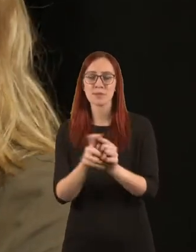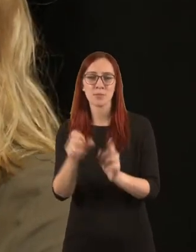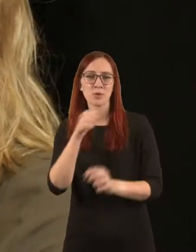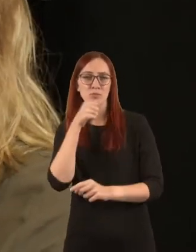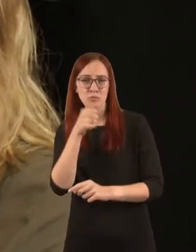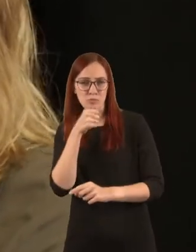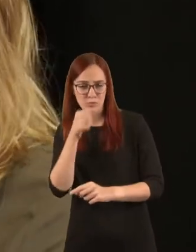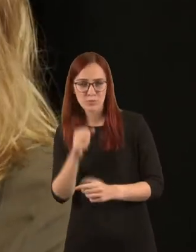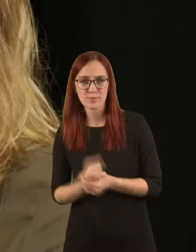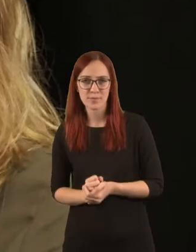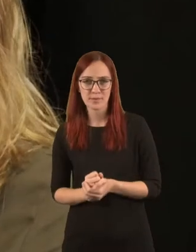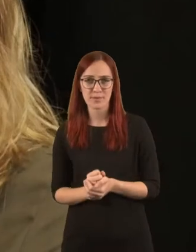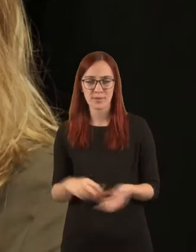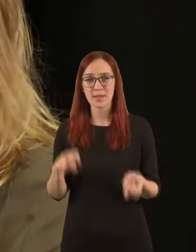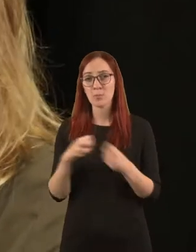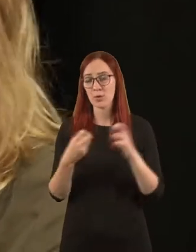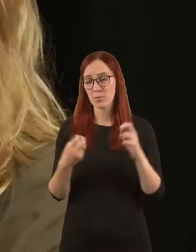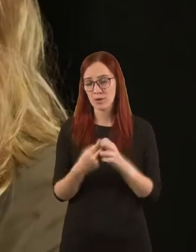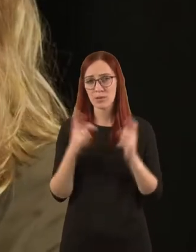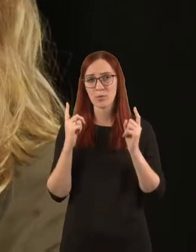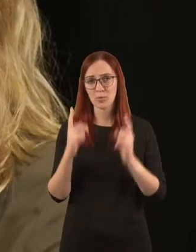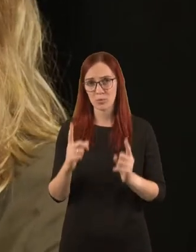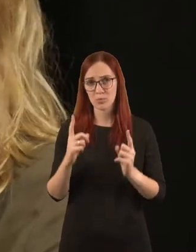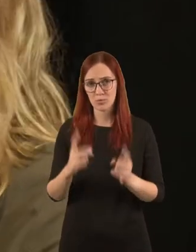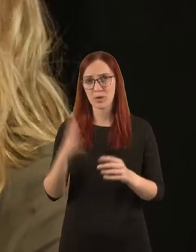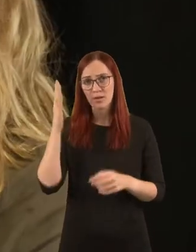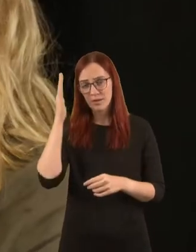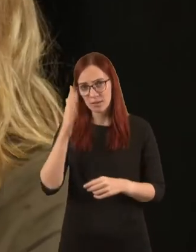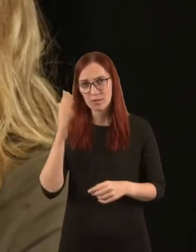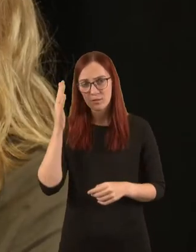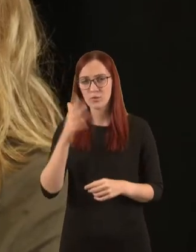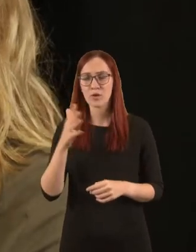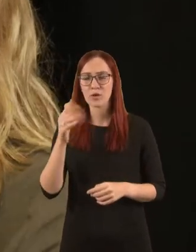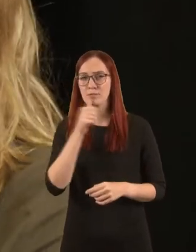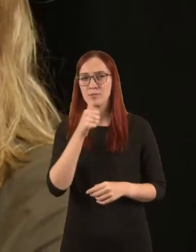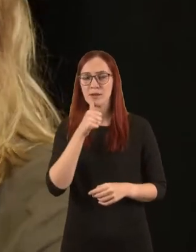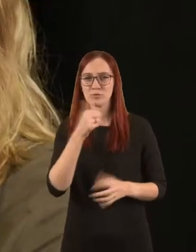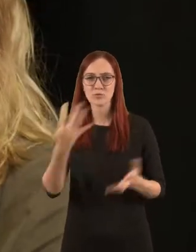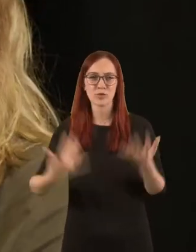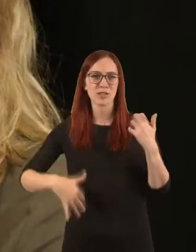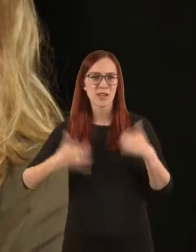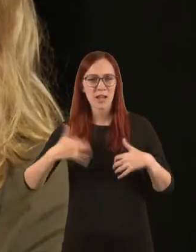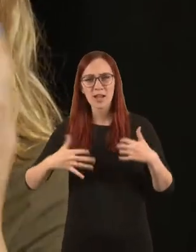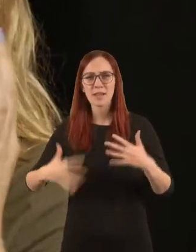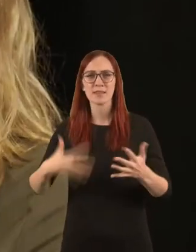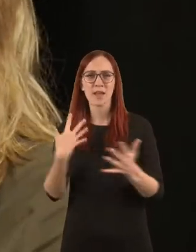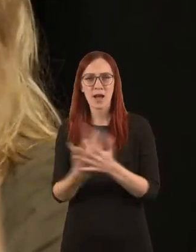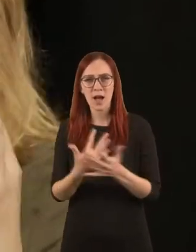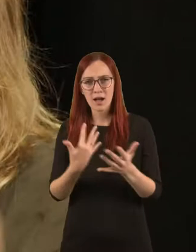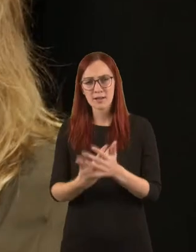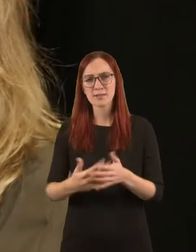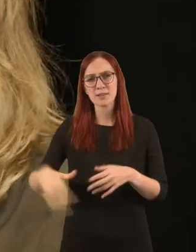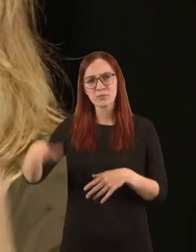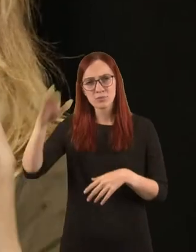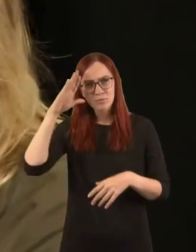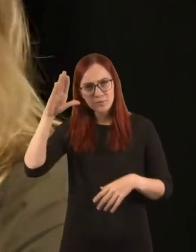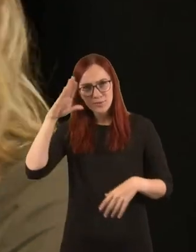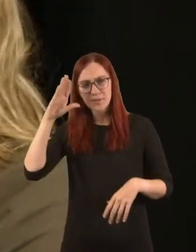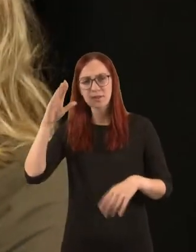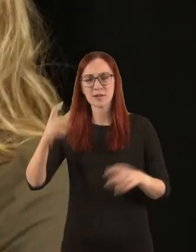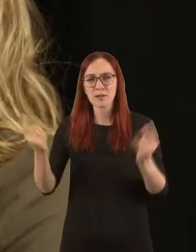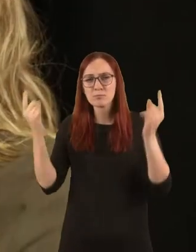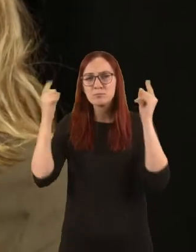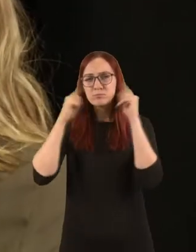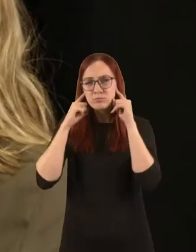but my wish to the decision makers is to think about every one of us, about an old person and